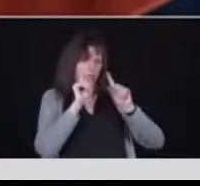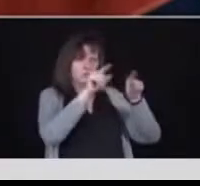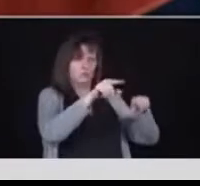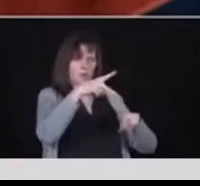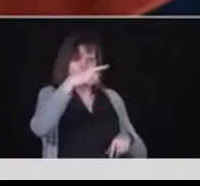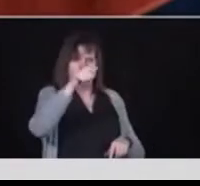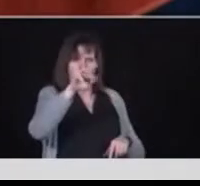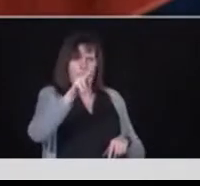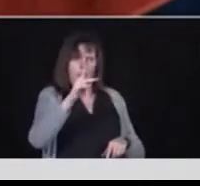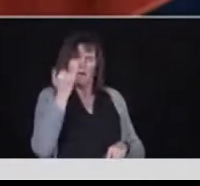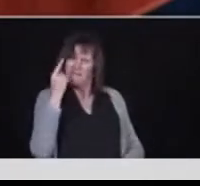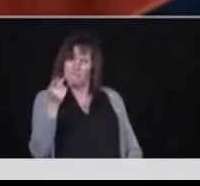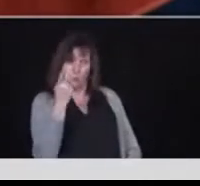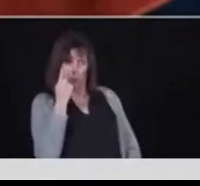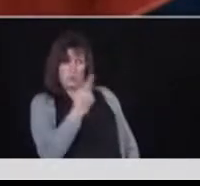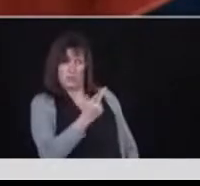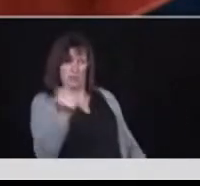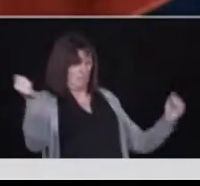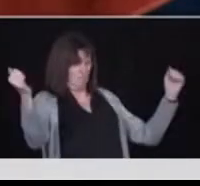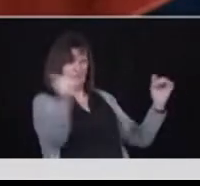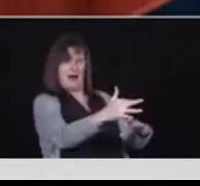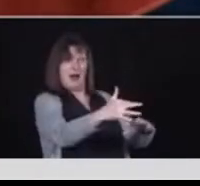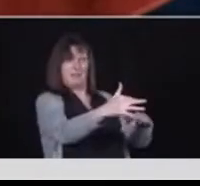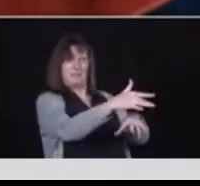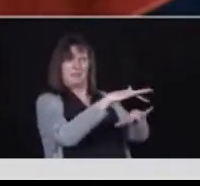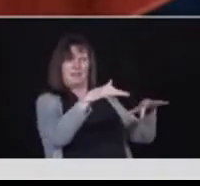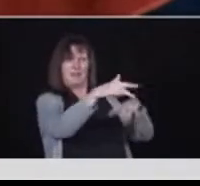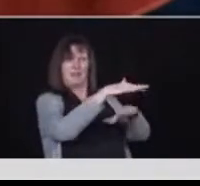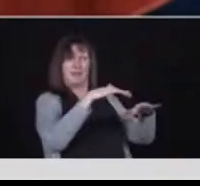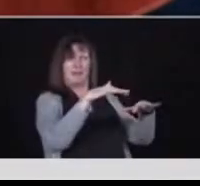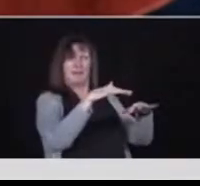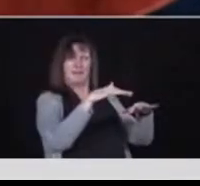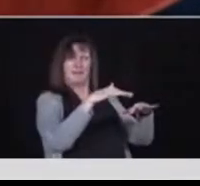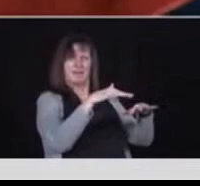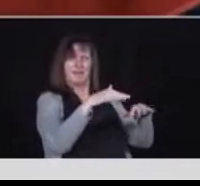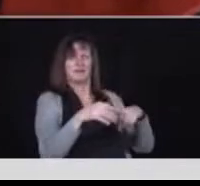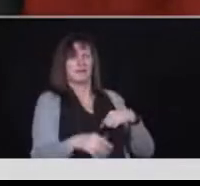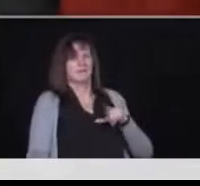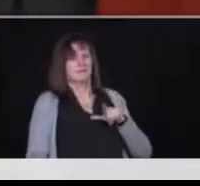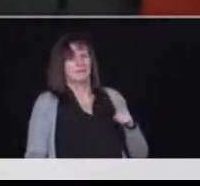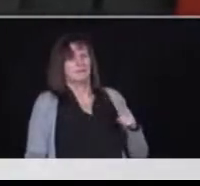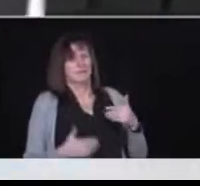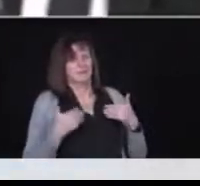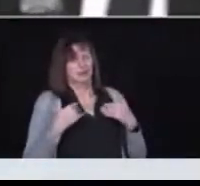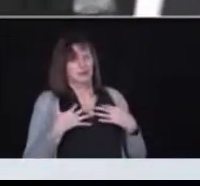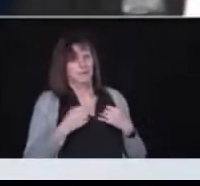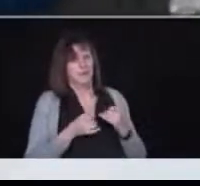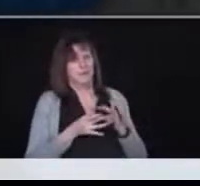The parks are packed. But I'm going to pass. Have you seen these people having fun? I just cannot stand it.